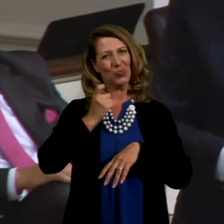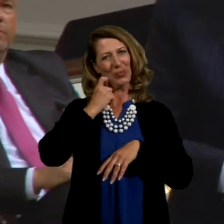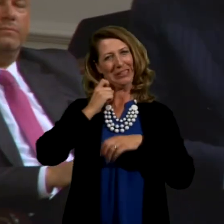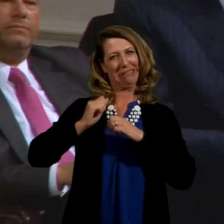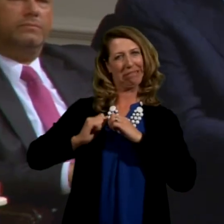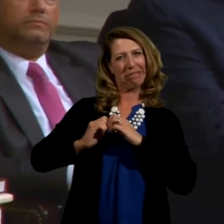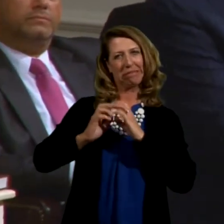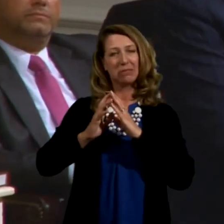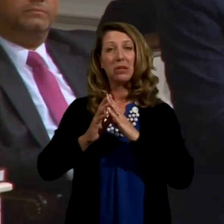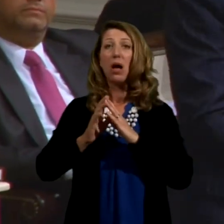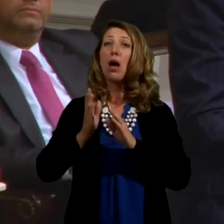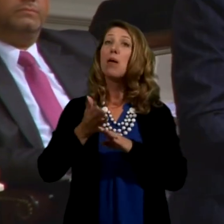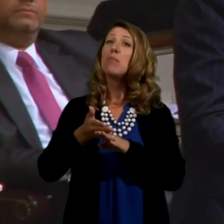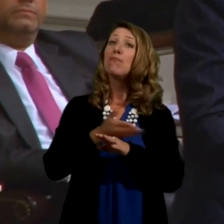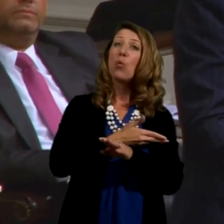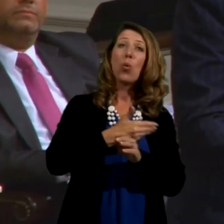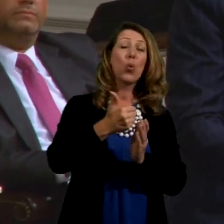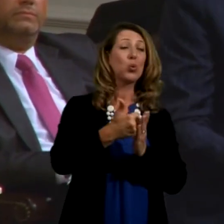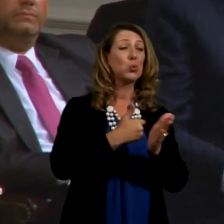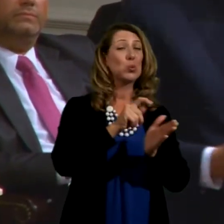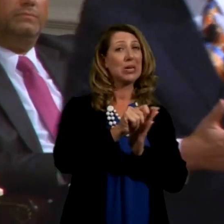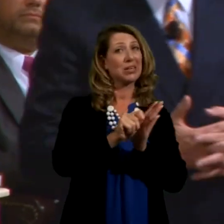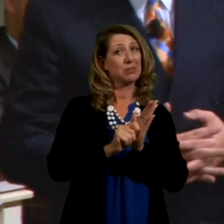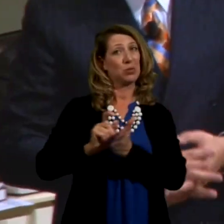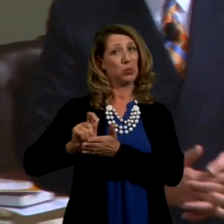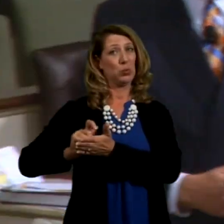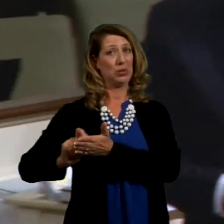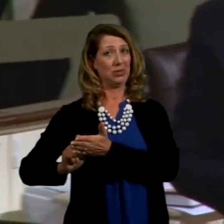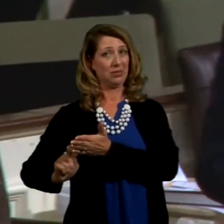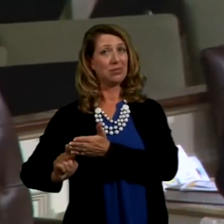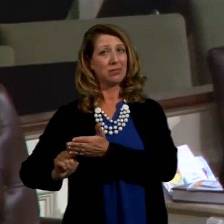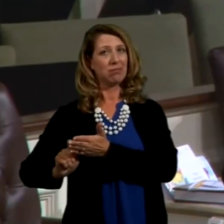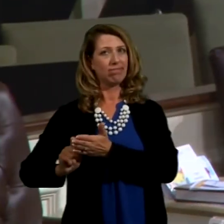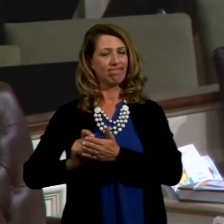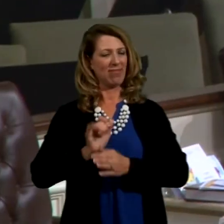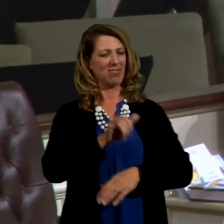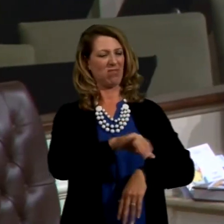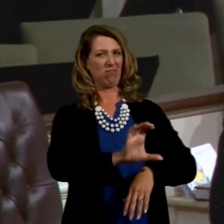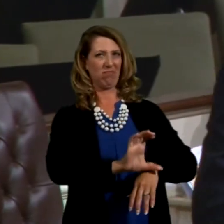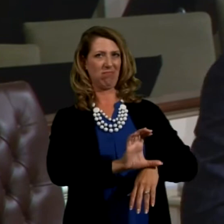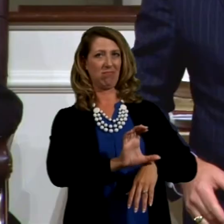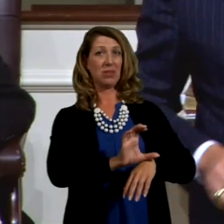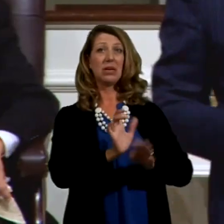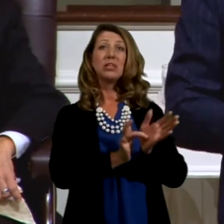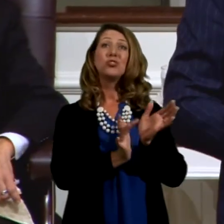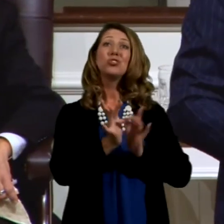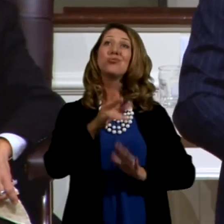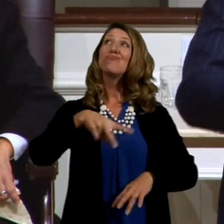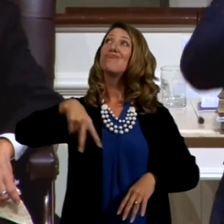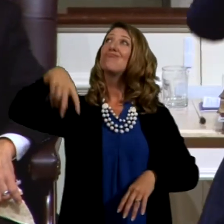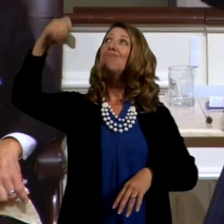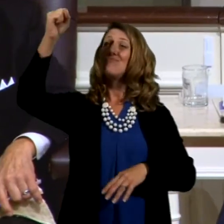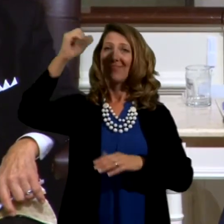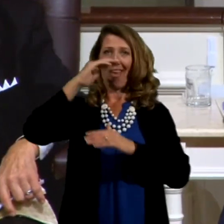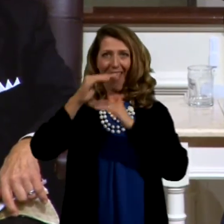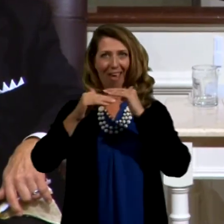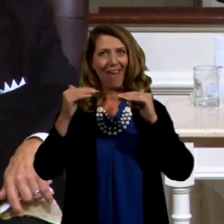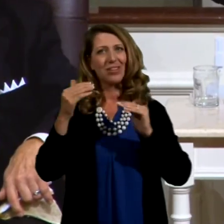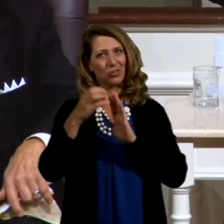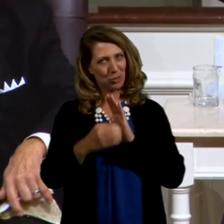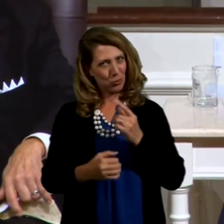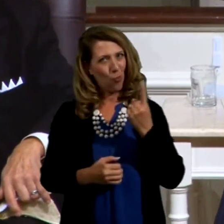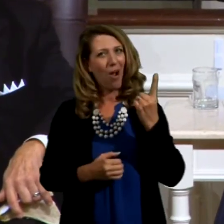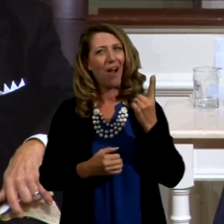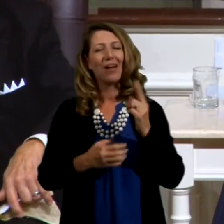before they got the New Testament of our Bible. But after Jesus went back to heaven, in chapter 1, Jesus goes back to